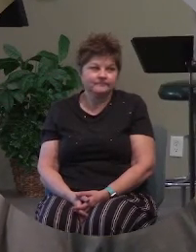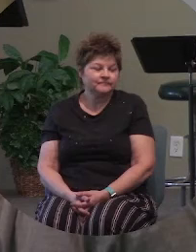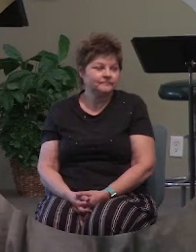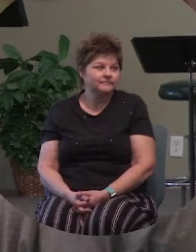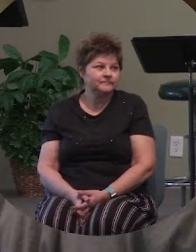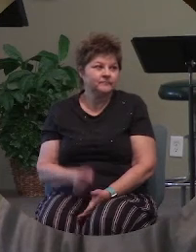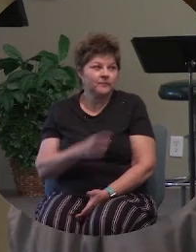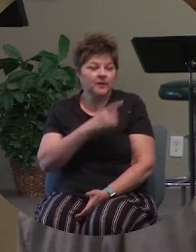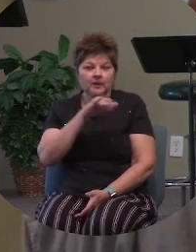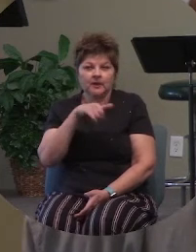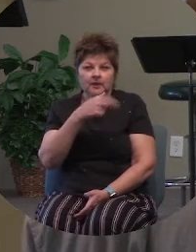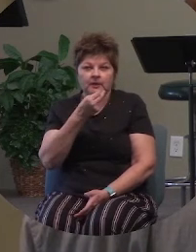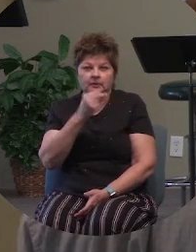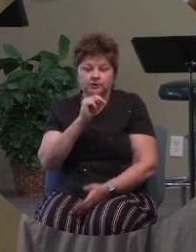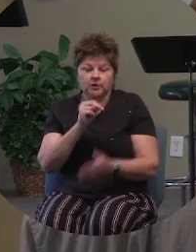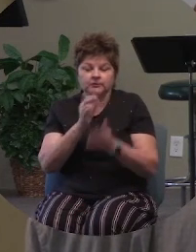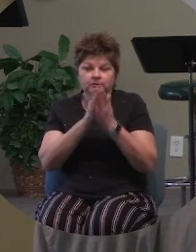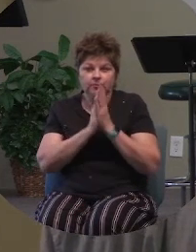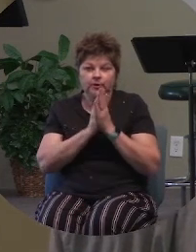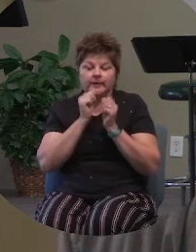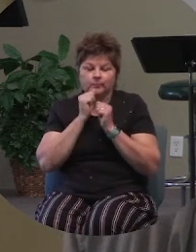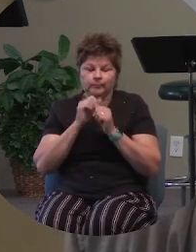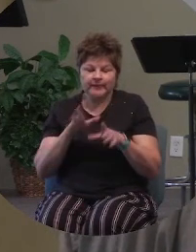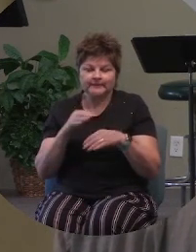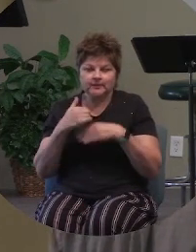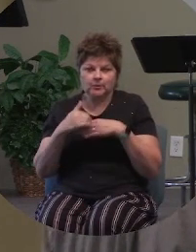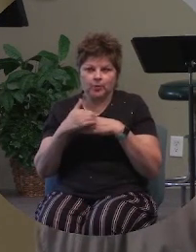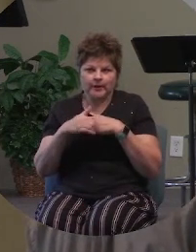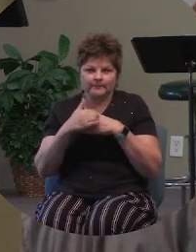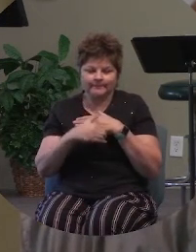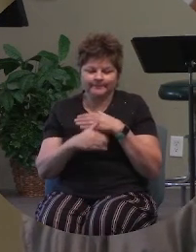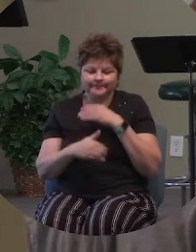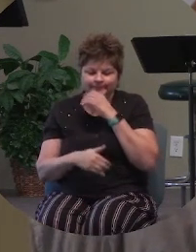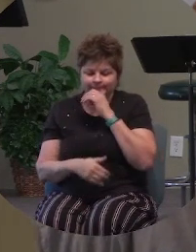John, would you ask the Lord to bless the bread?